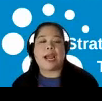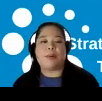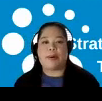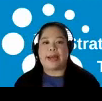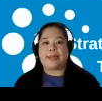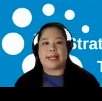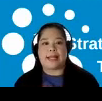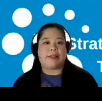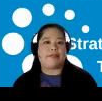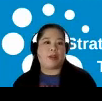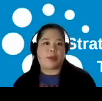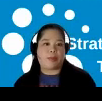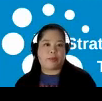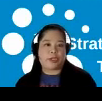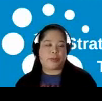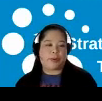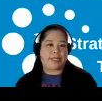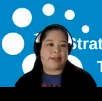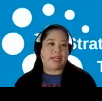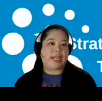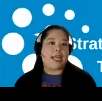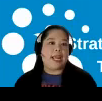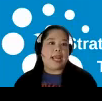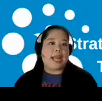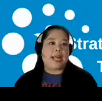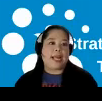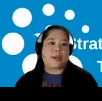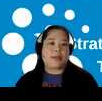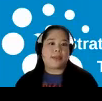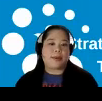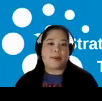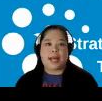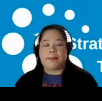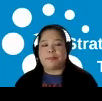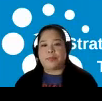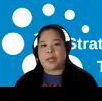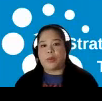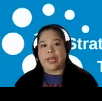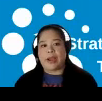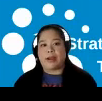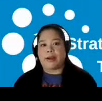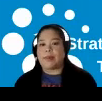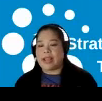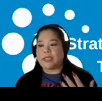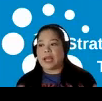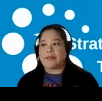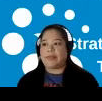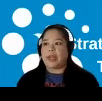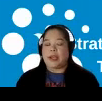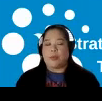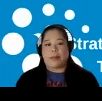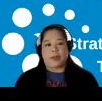today, I will go ahead and send that in the follow-up email, which I'll be receiving. And also, we have a lot